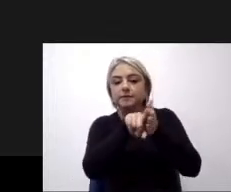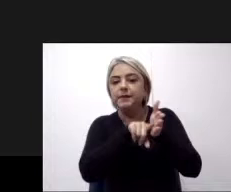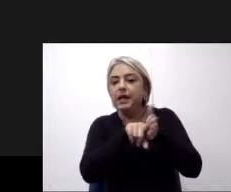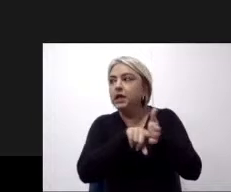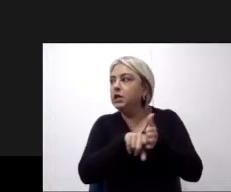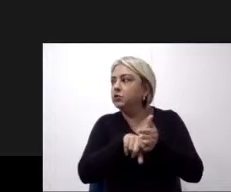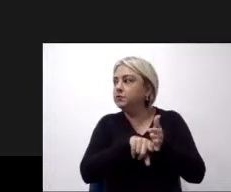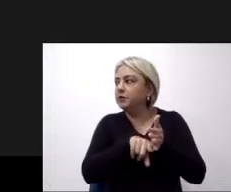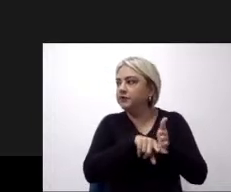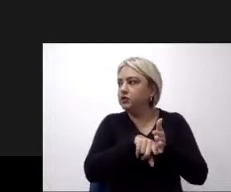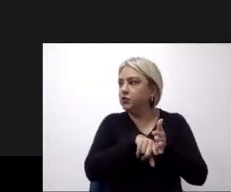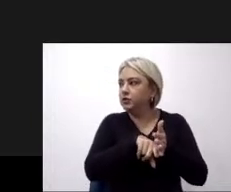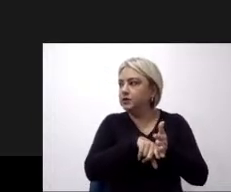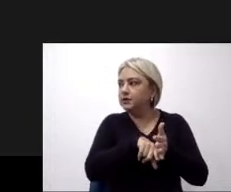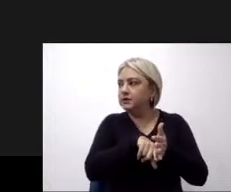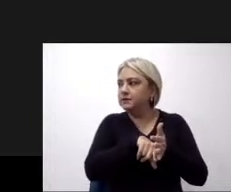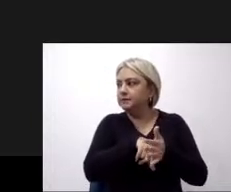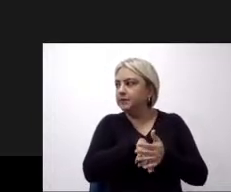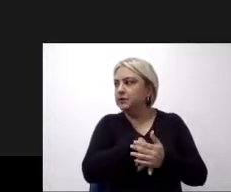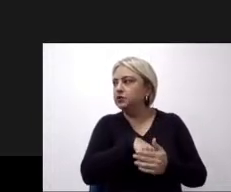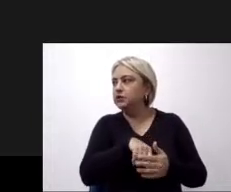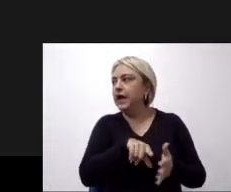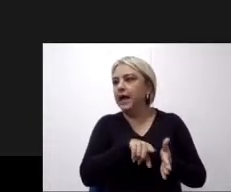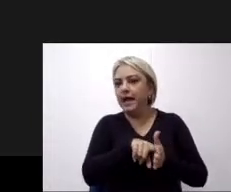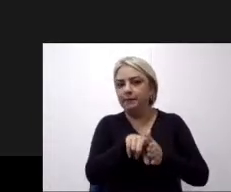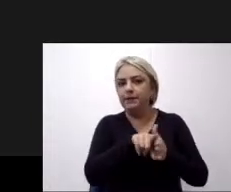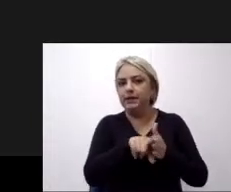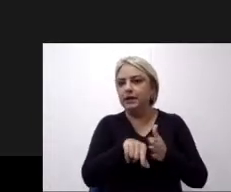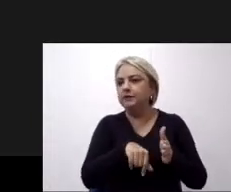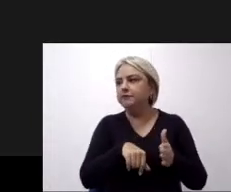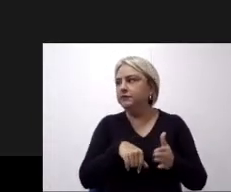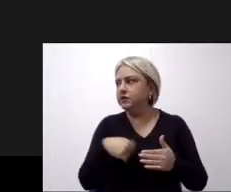that gender is necessarily part of them.